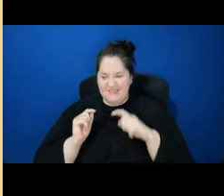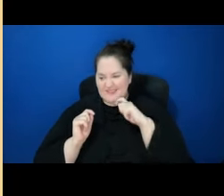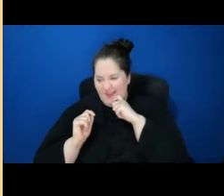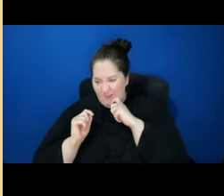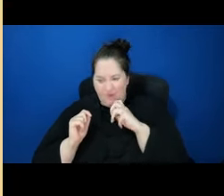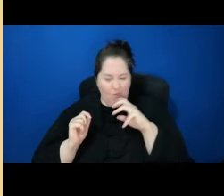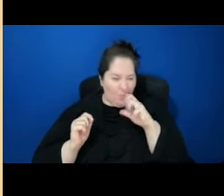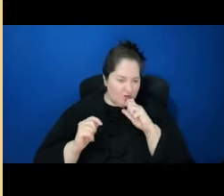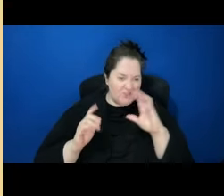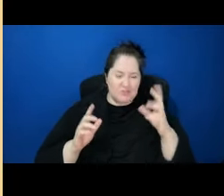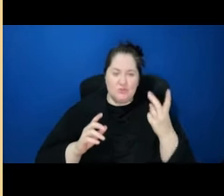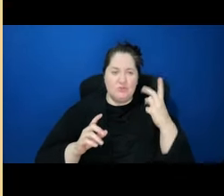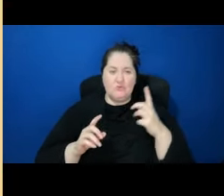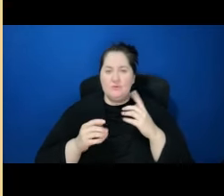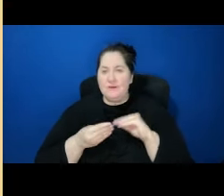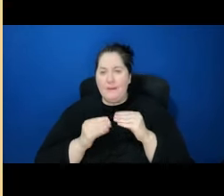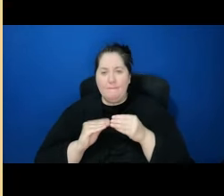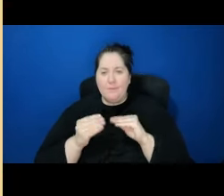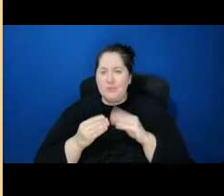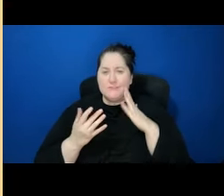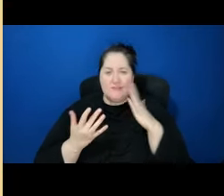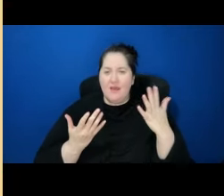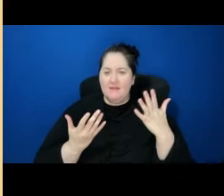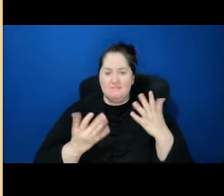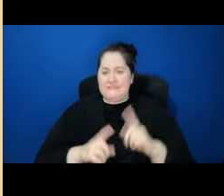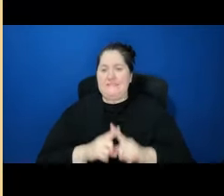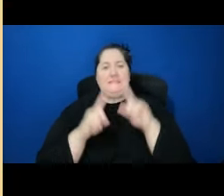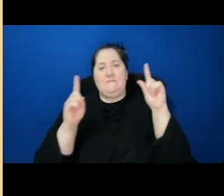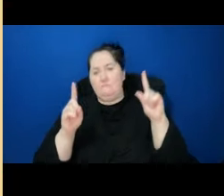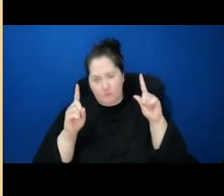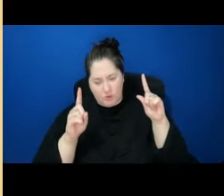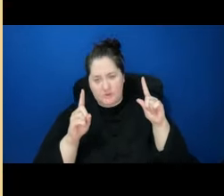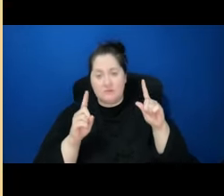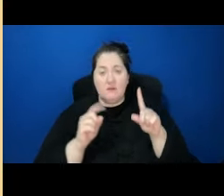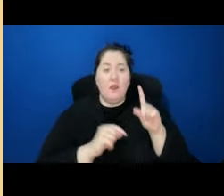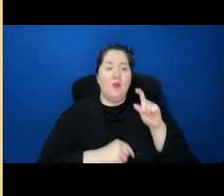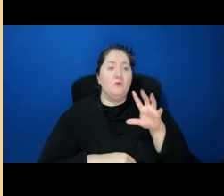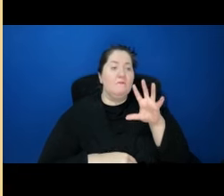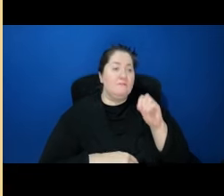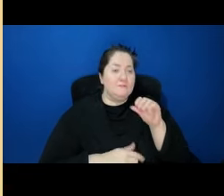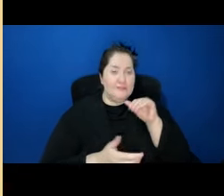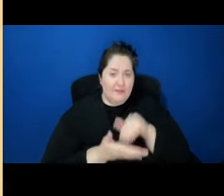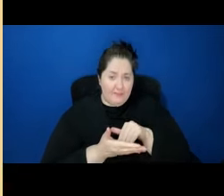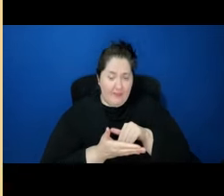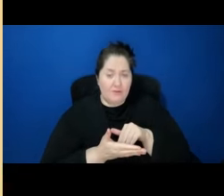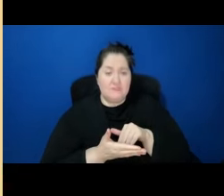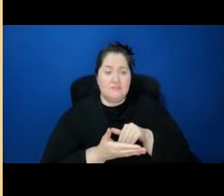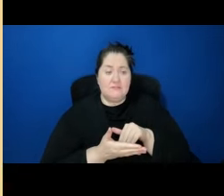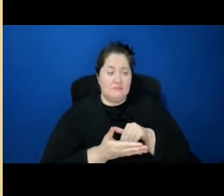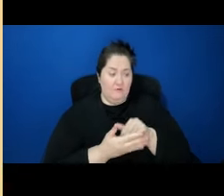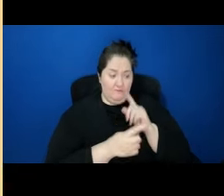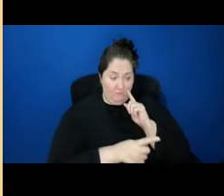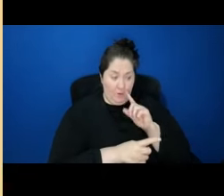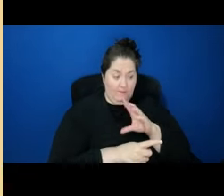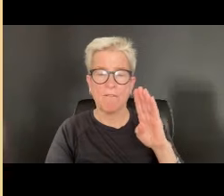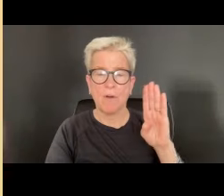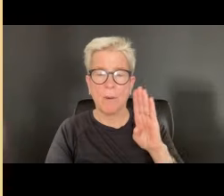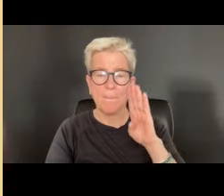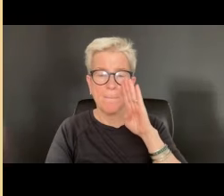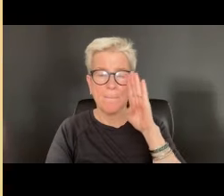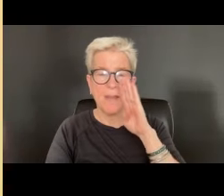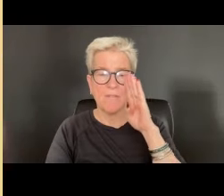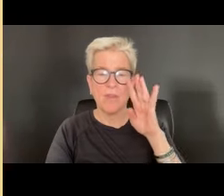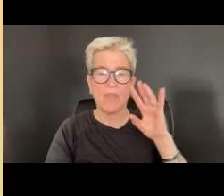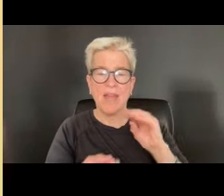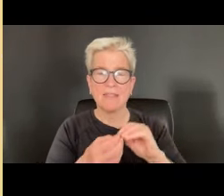between two numbers that are entirely different. The 150,000 that is quoted for Bellevue is a number that